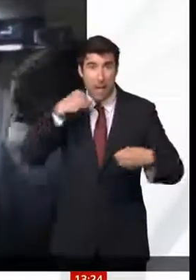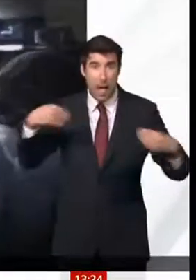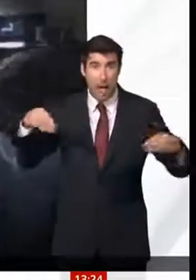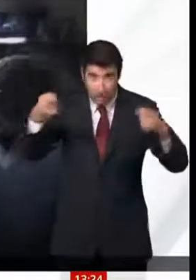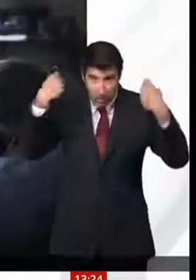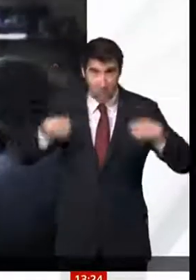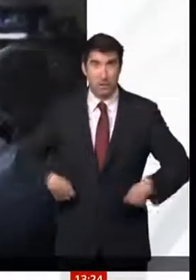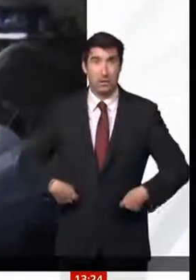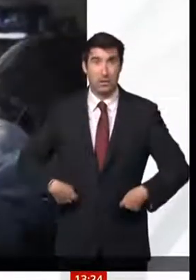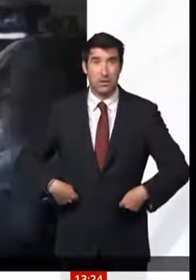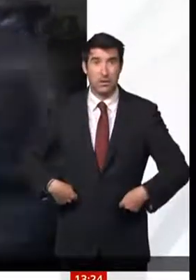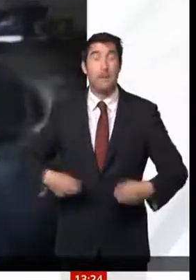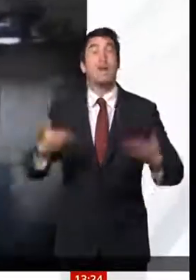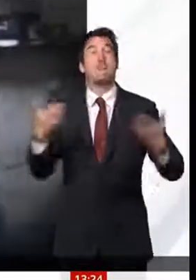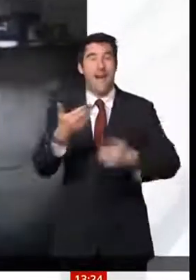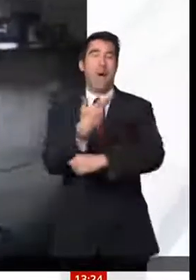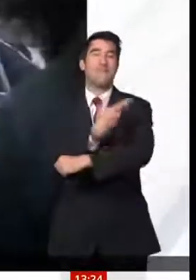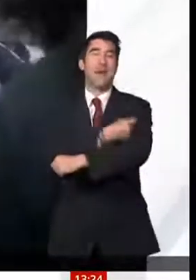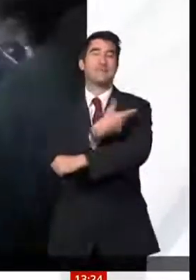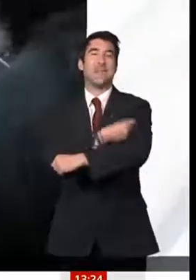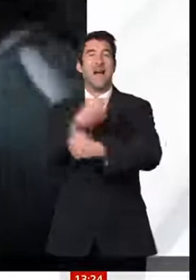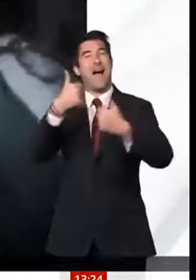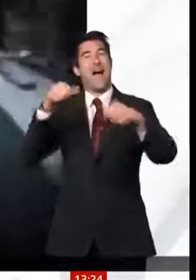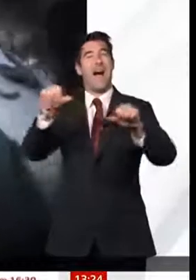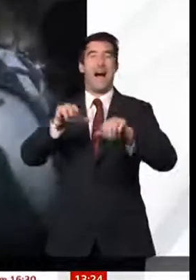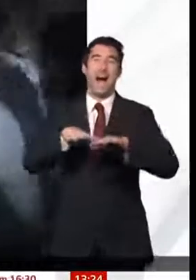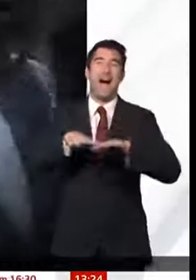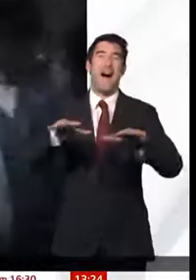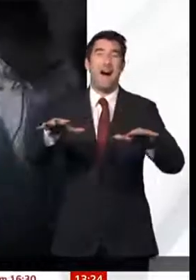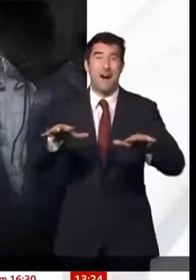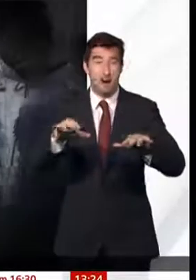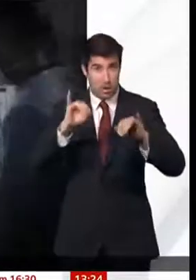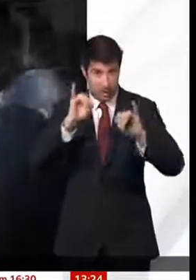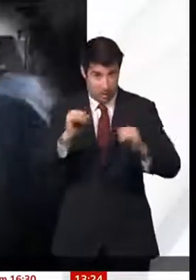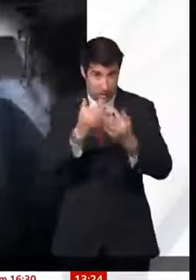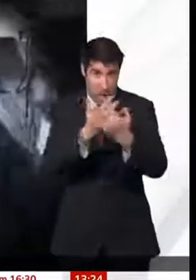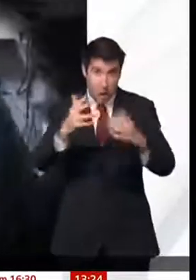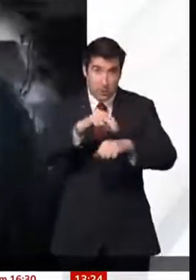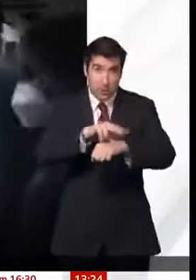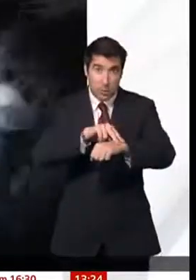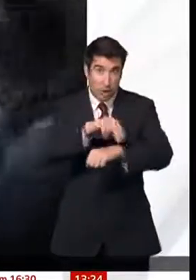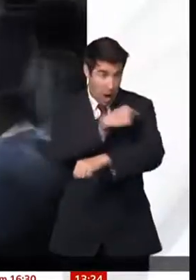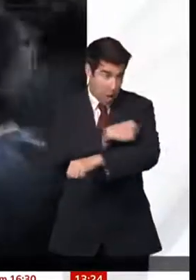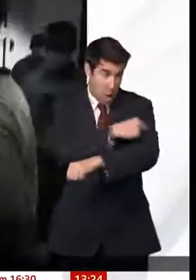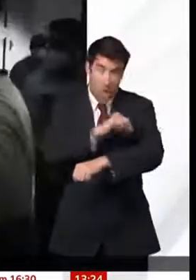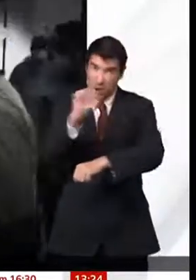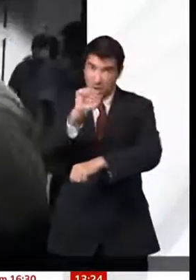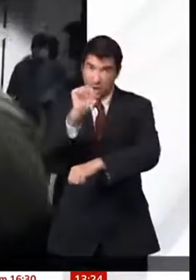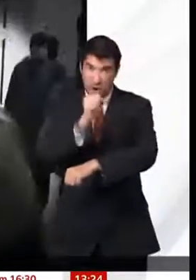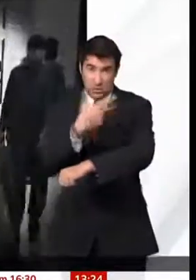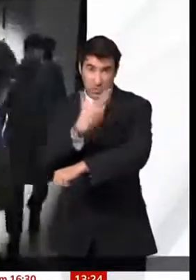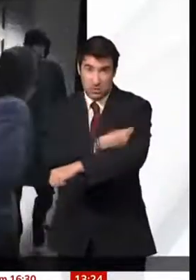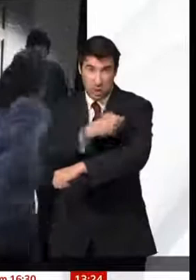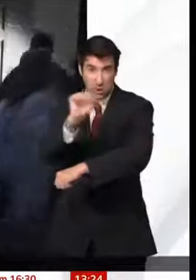rolled out around the world, tens of millions of those working on the COVID front line still haven't received a single vaccine